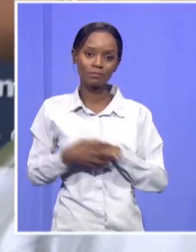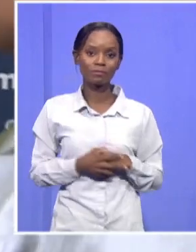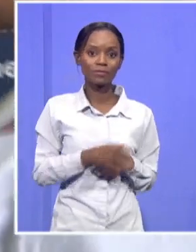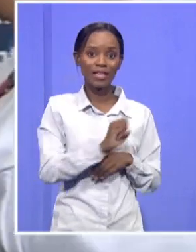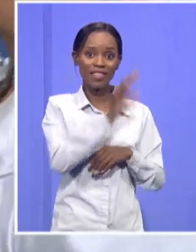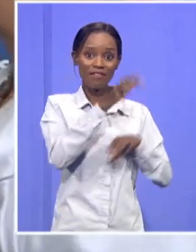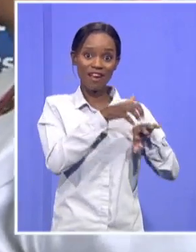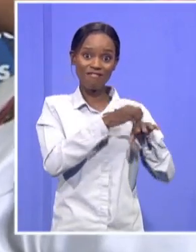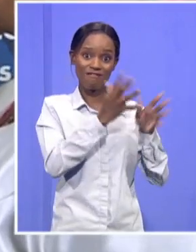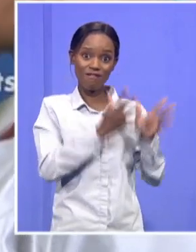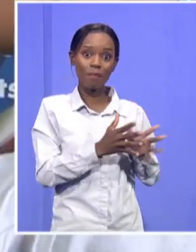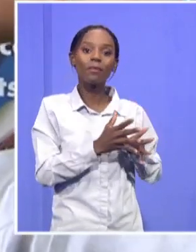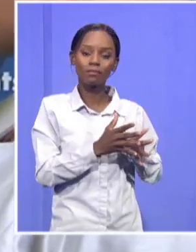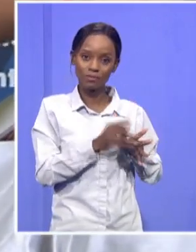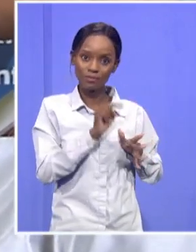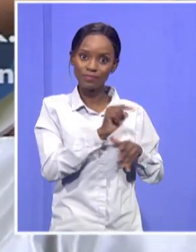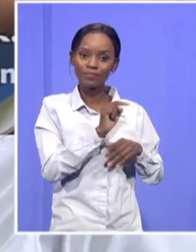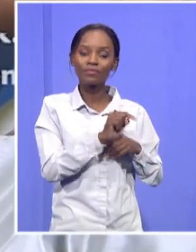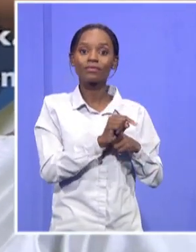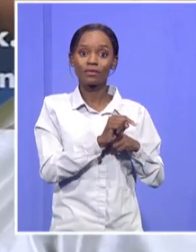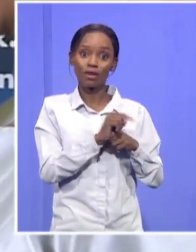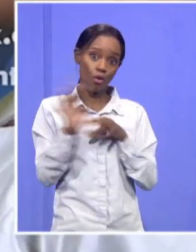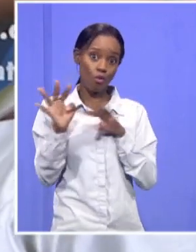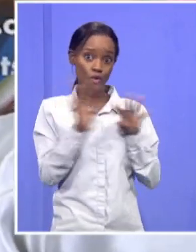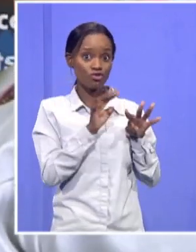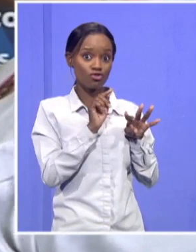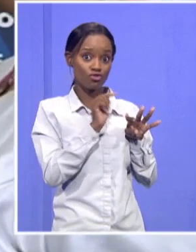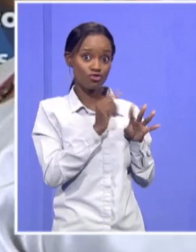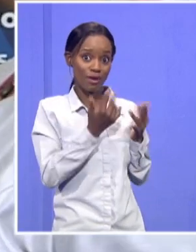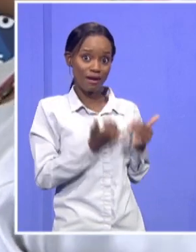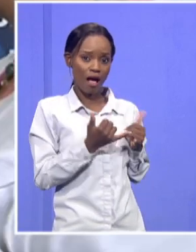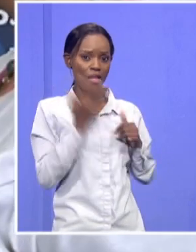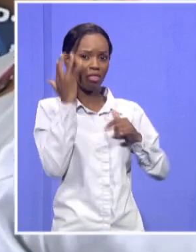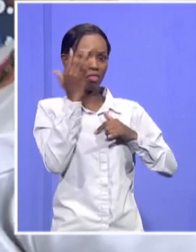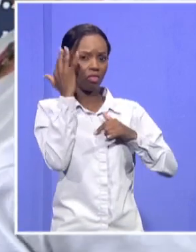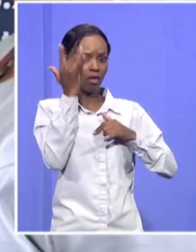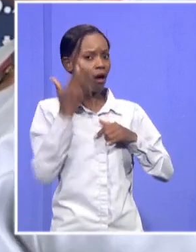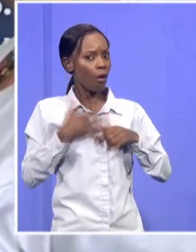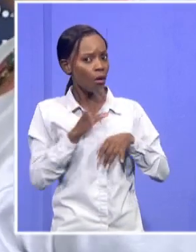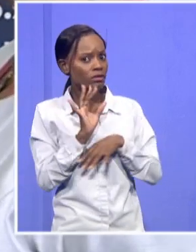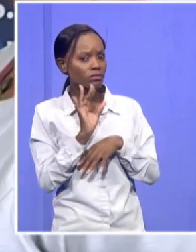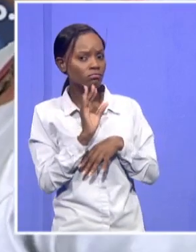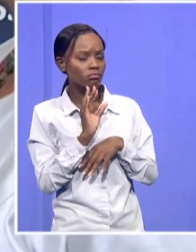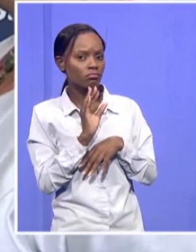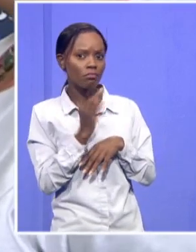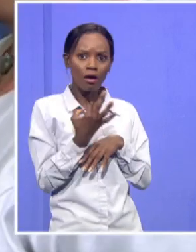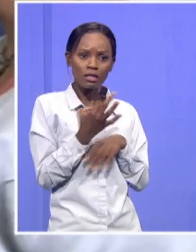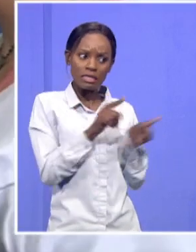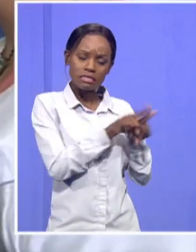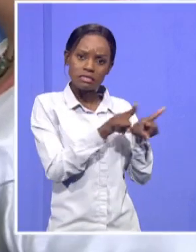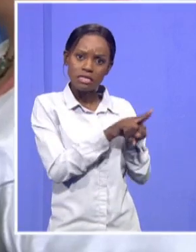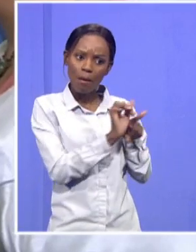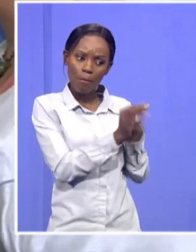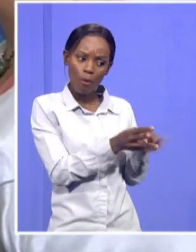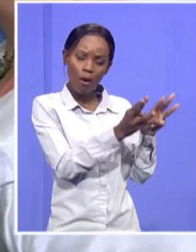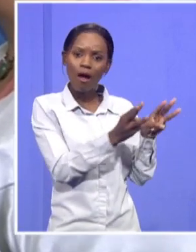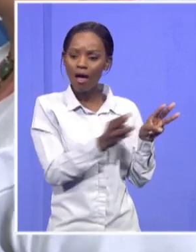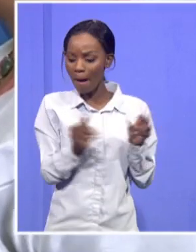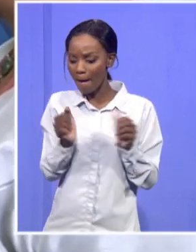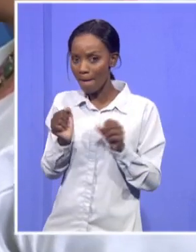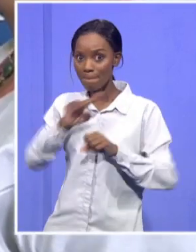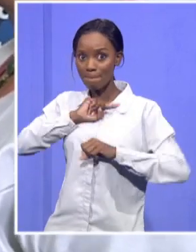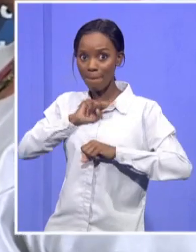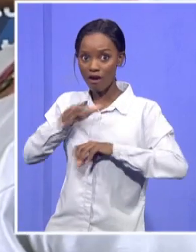the region, SADC region farmers watching this and thinking, I'd like to apply this methodology to my own farming